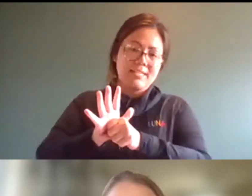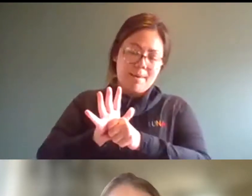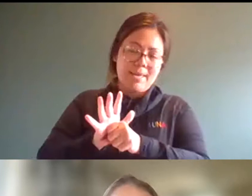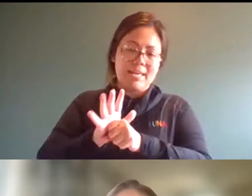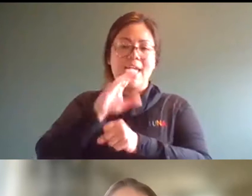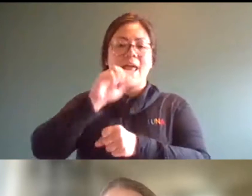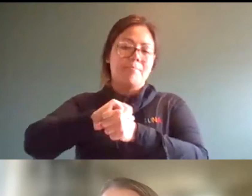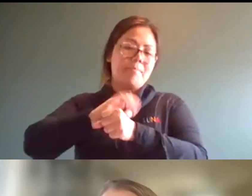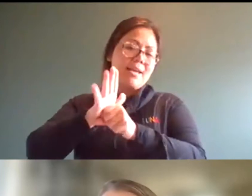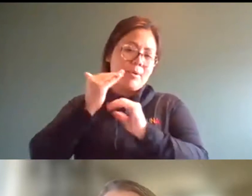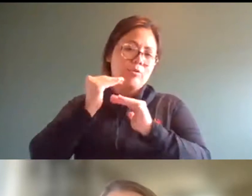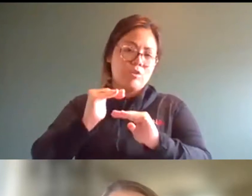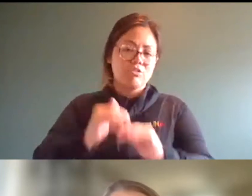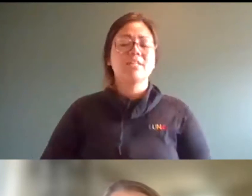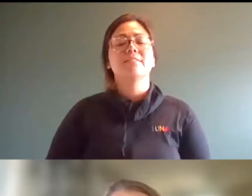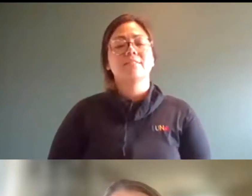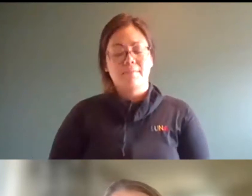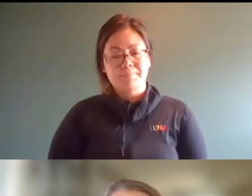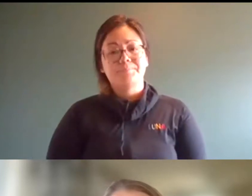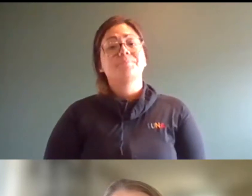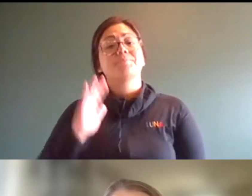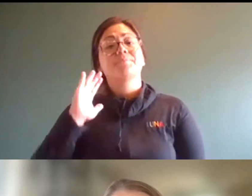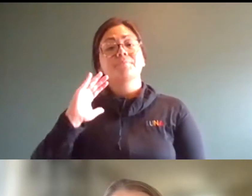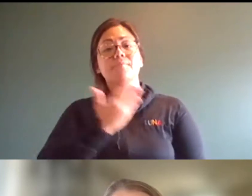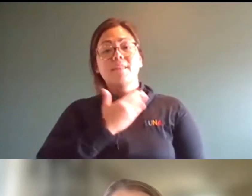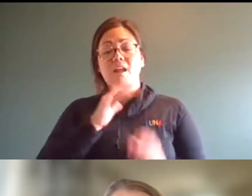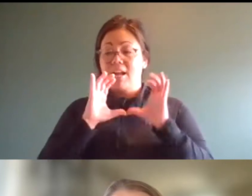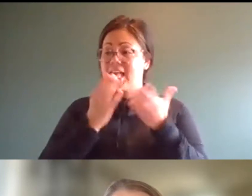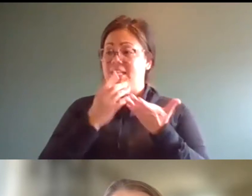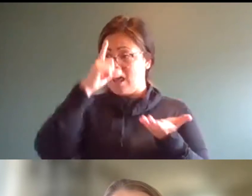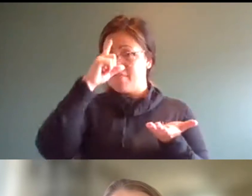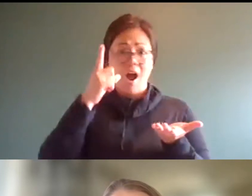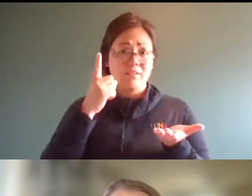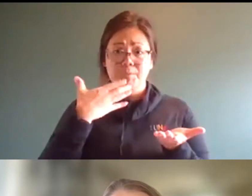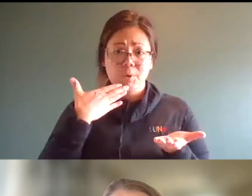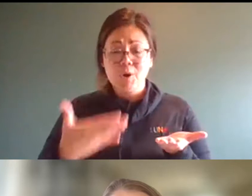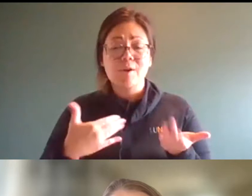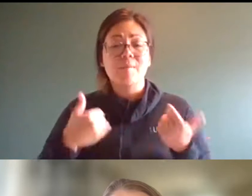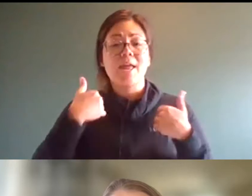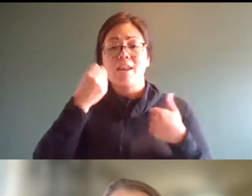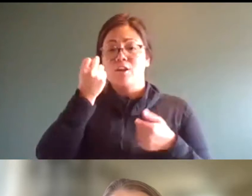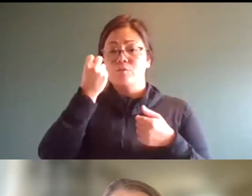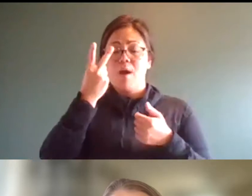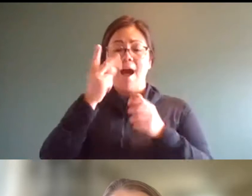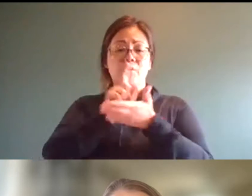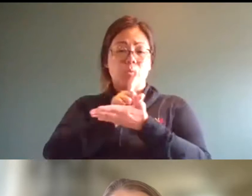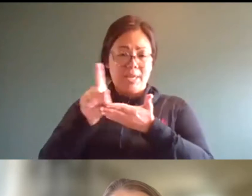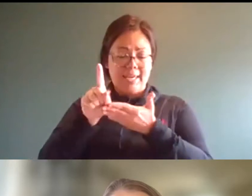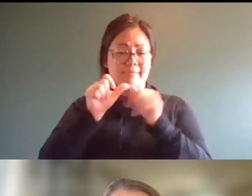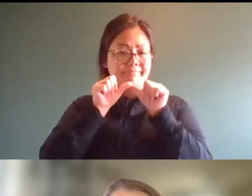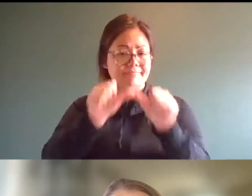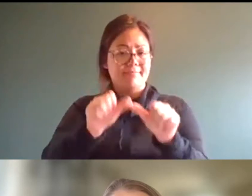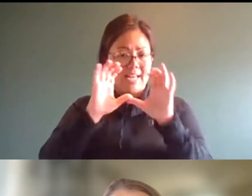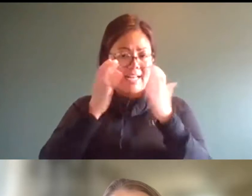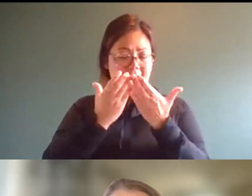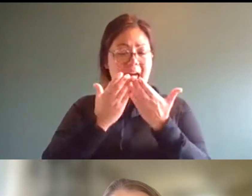pandemic restrictions. Our classes, I thought, were very thorough. We had our classes were 12 weeks. They